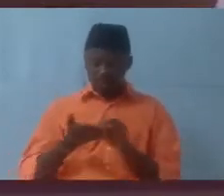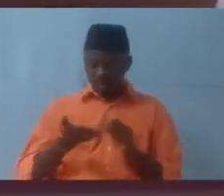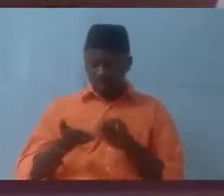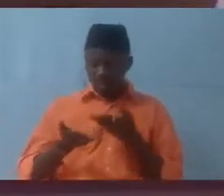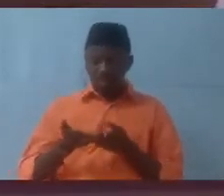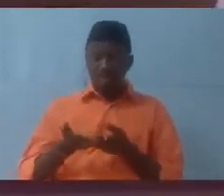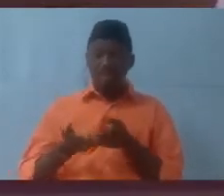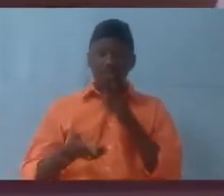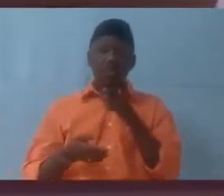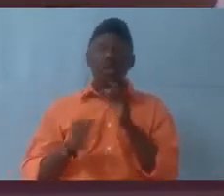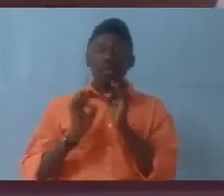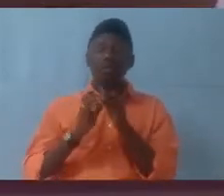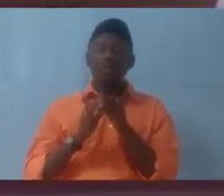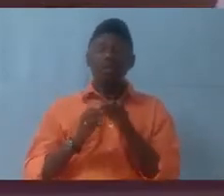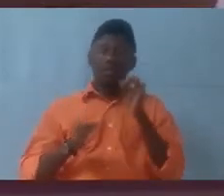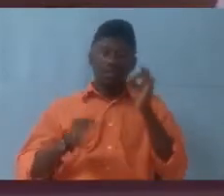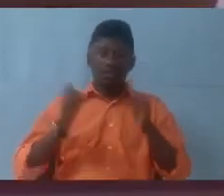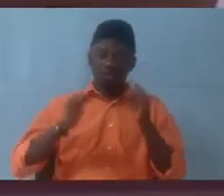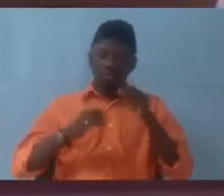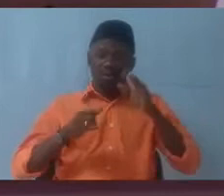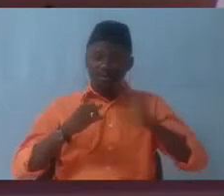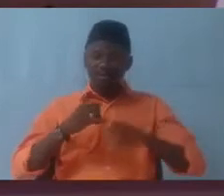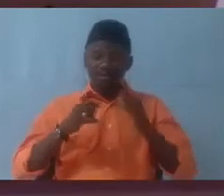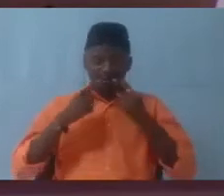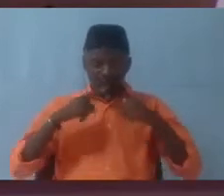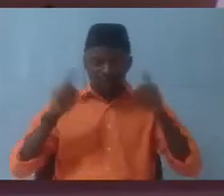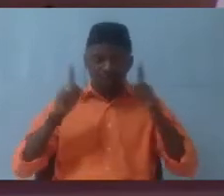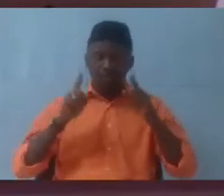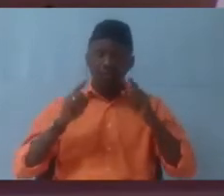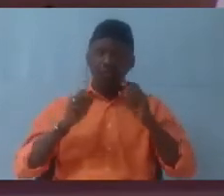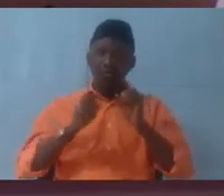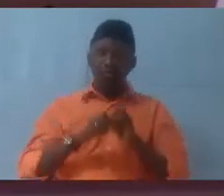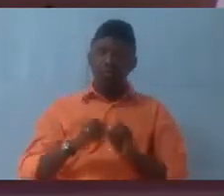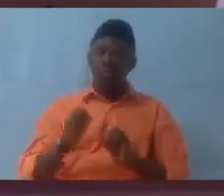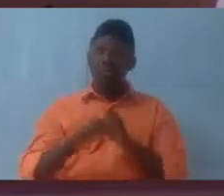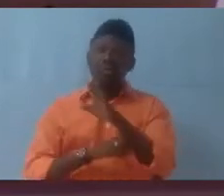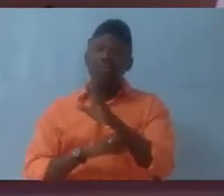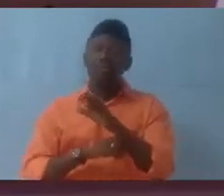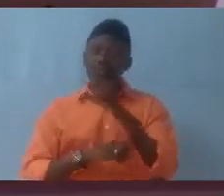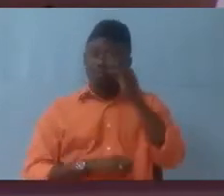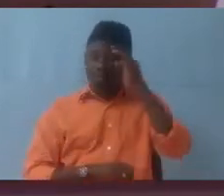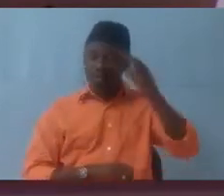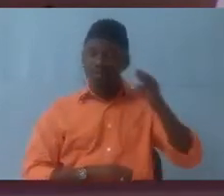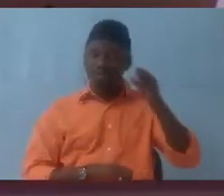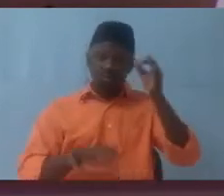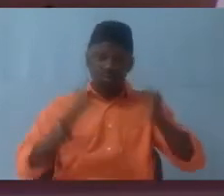you have referred to the fact that the judgment was forwarded to the Ministry of Justice for